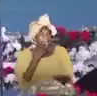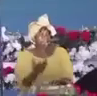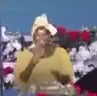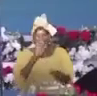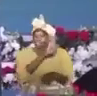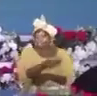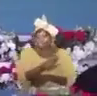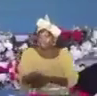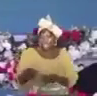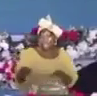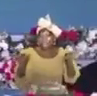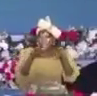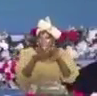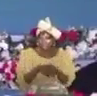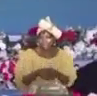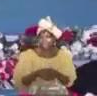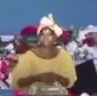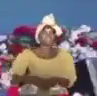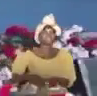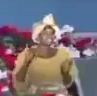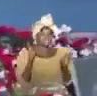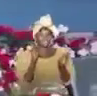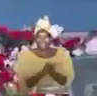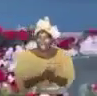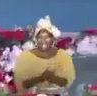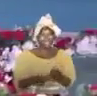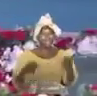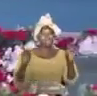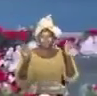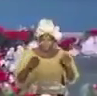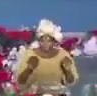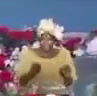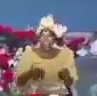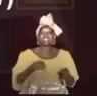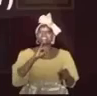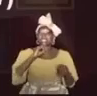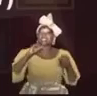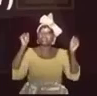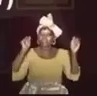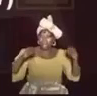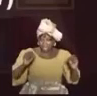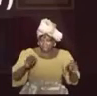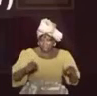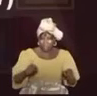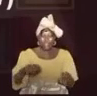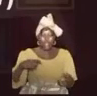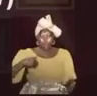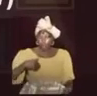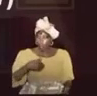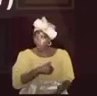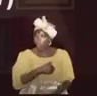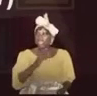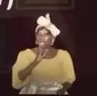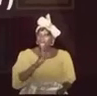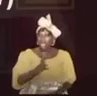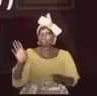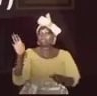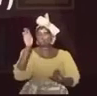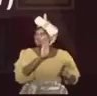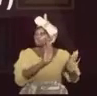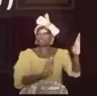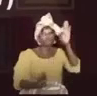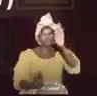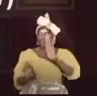your children, in your marriage, that such possibility exists in our world. We are troubled, not